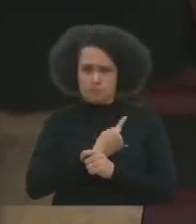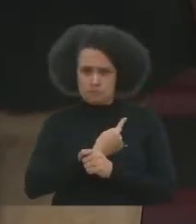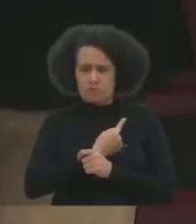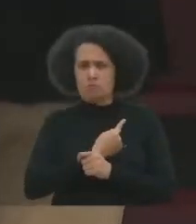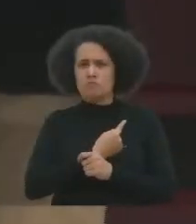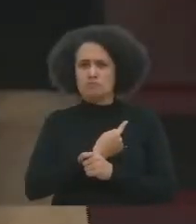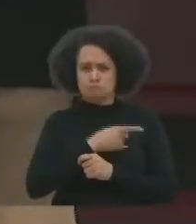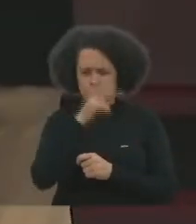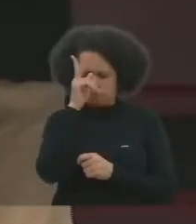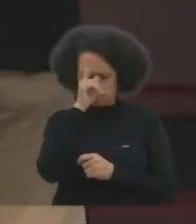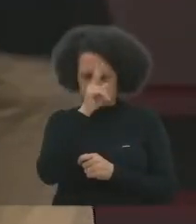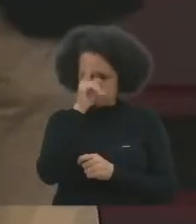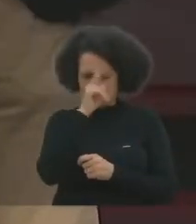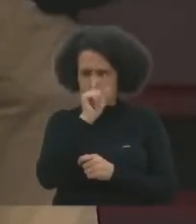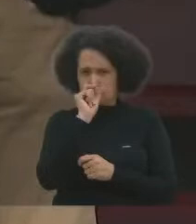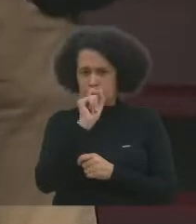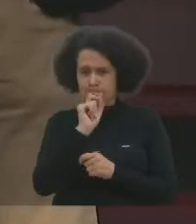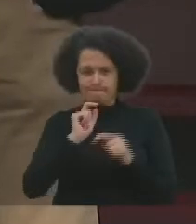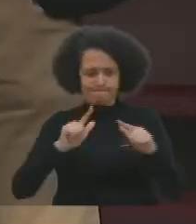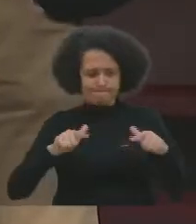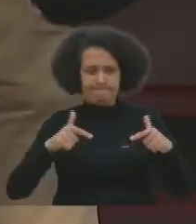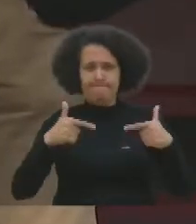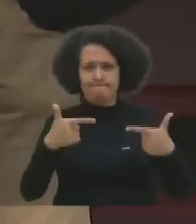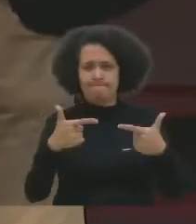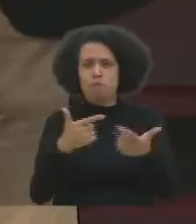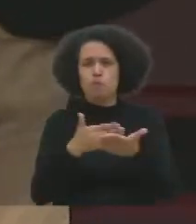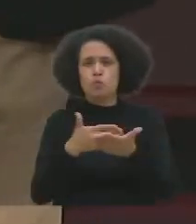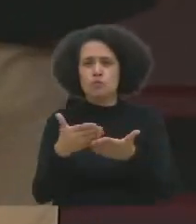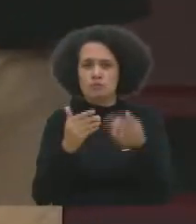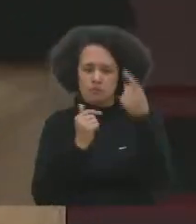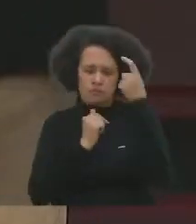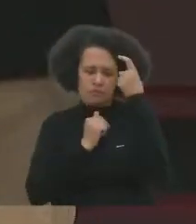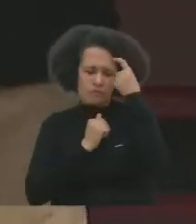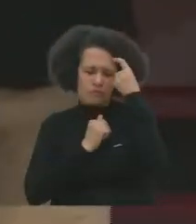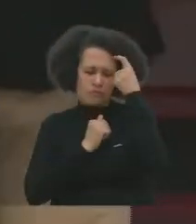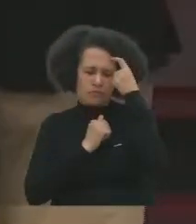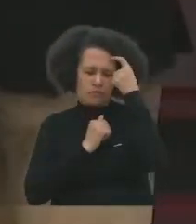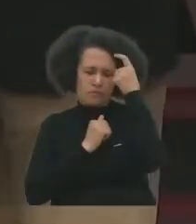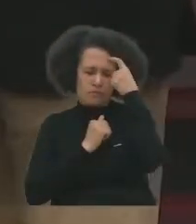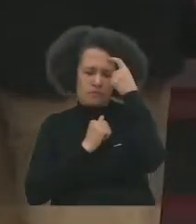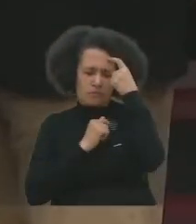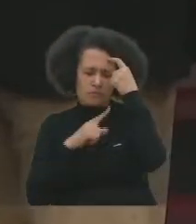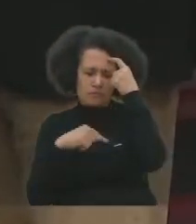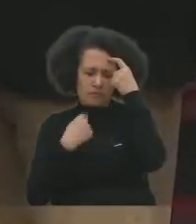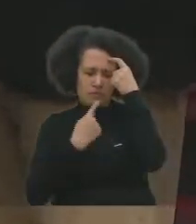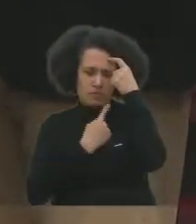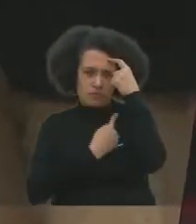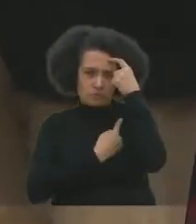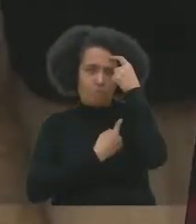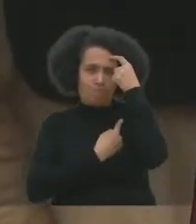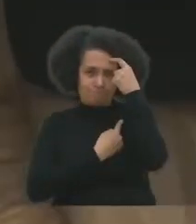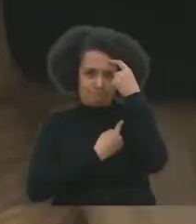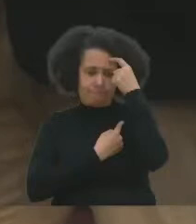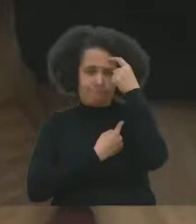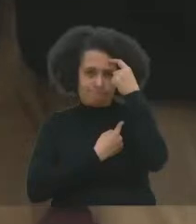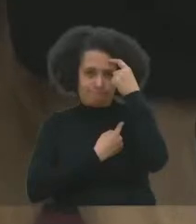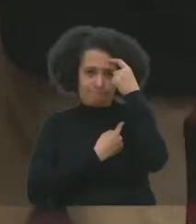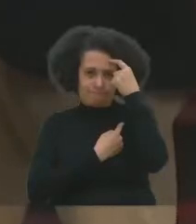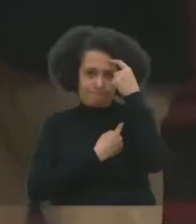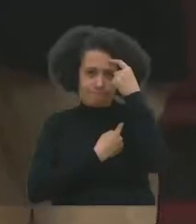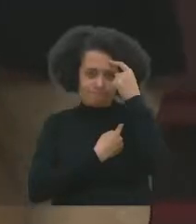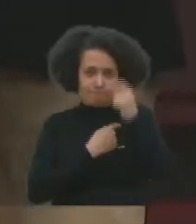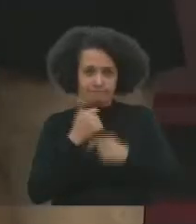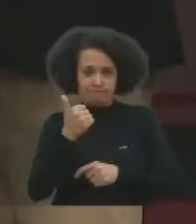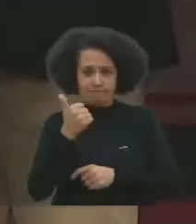mind. Lembra-se que a batalha ela começa na nossa mente. When the Apostle Paul was writing to the Romans, e o apóstolo Paulo escreve